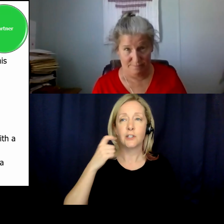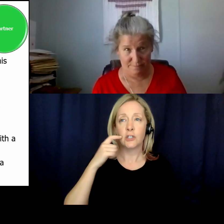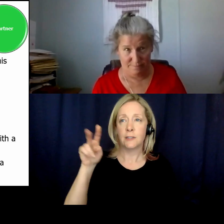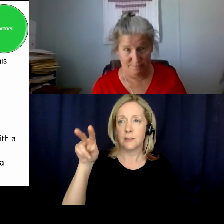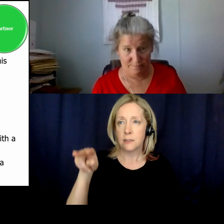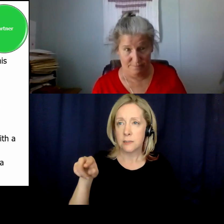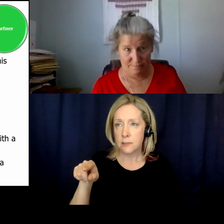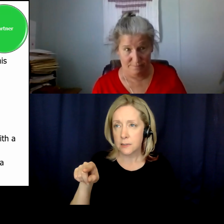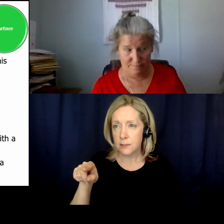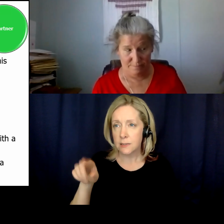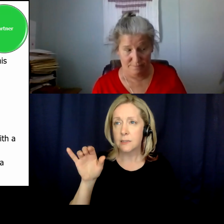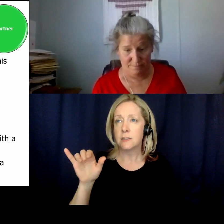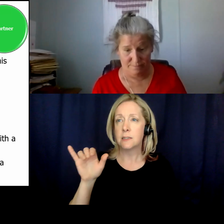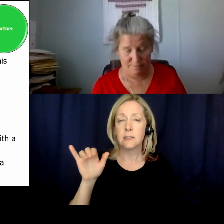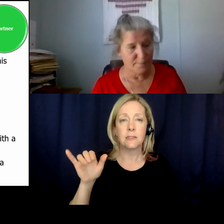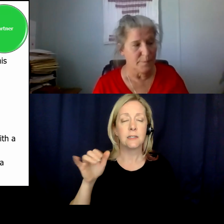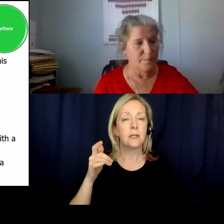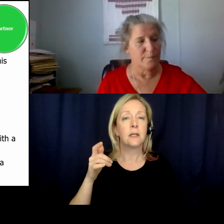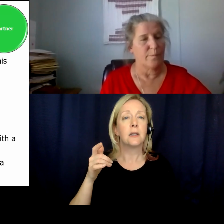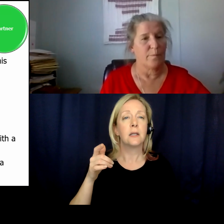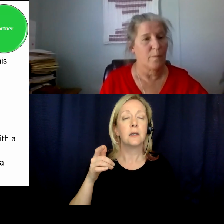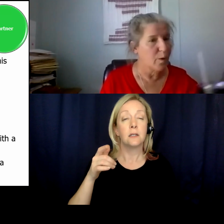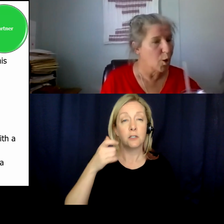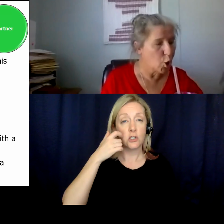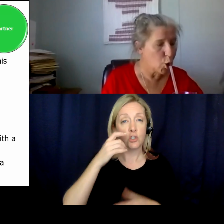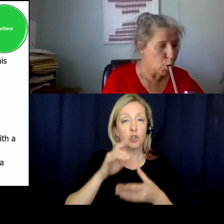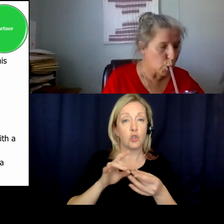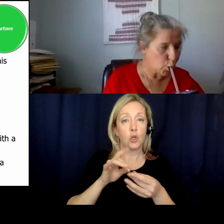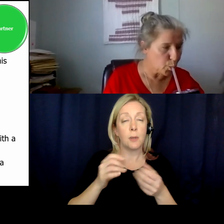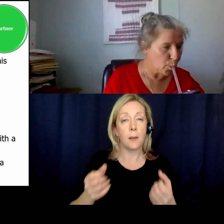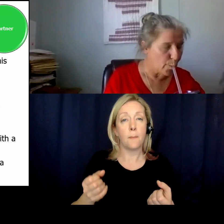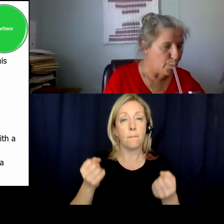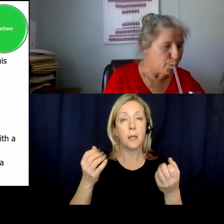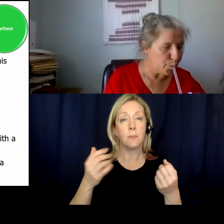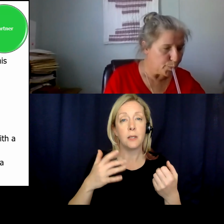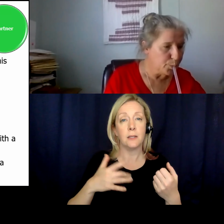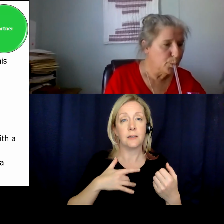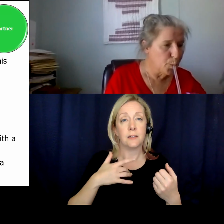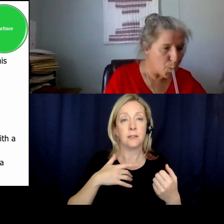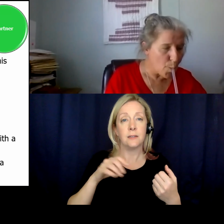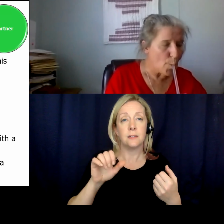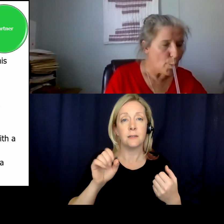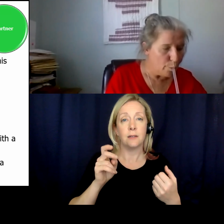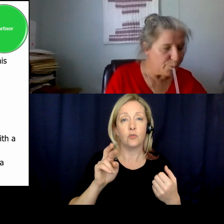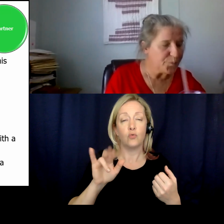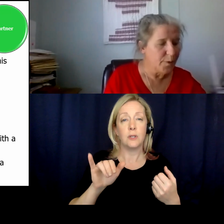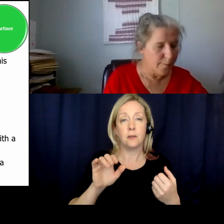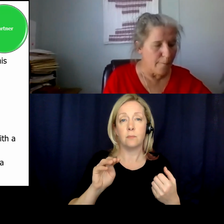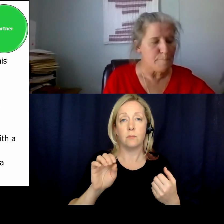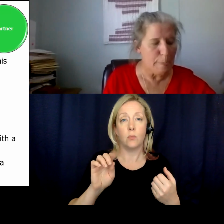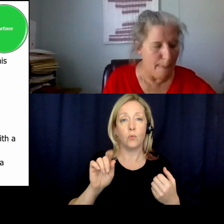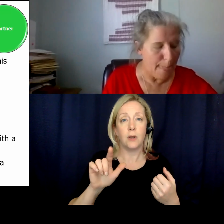going back to when you were talking about using multiple modalities, speech, while you're signing, all of that